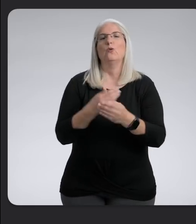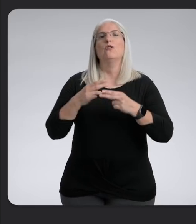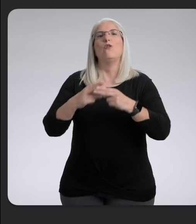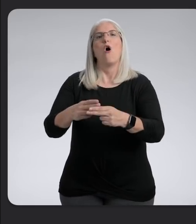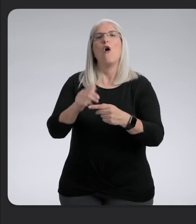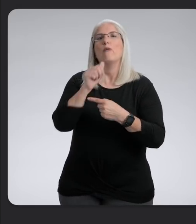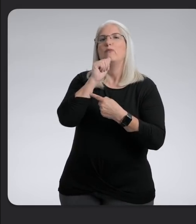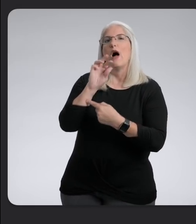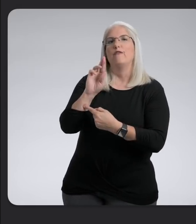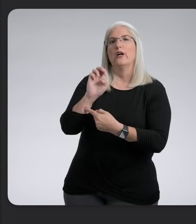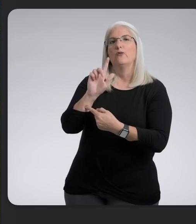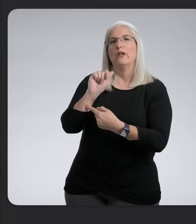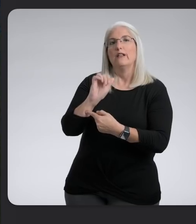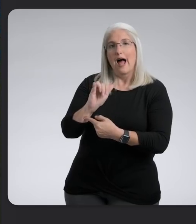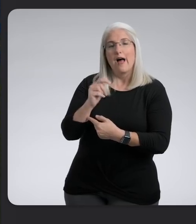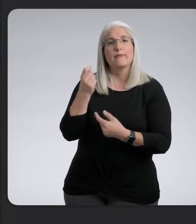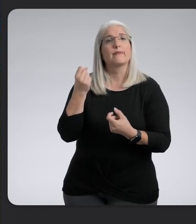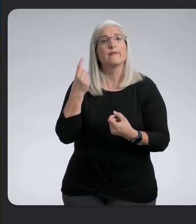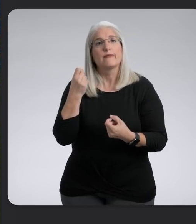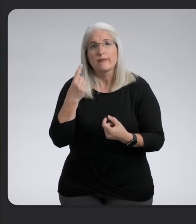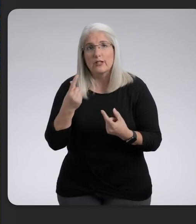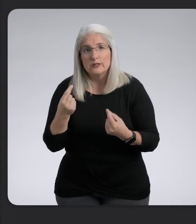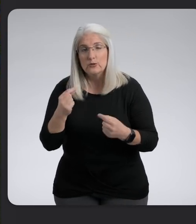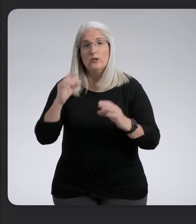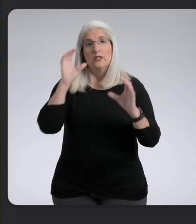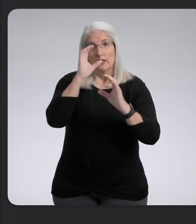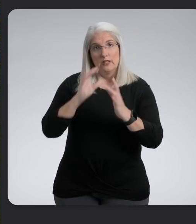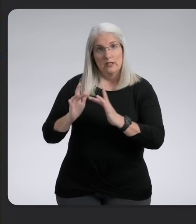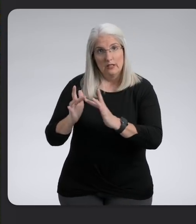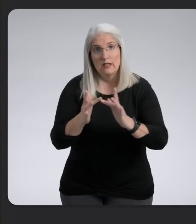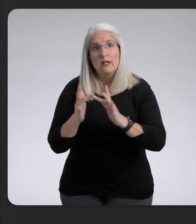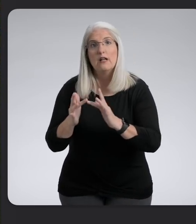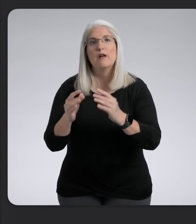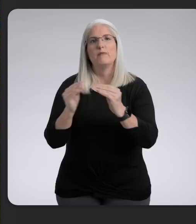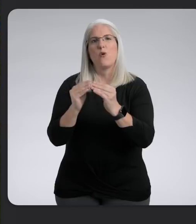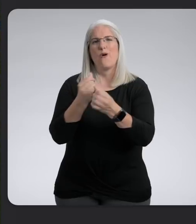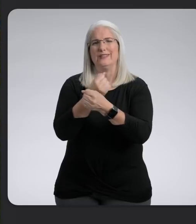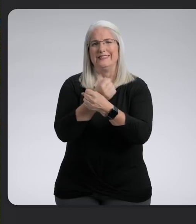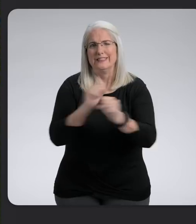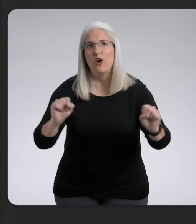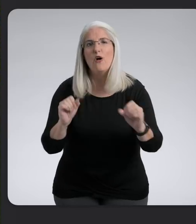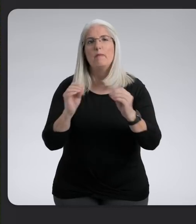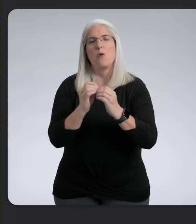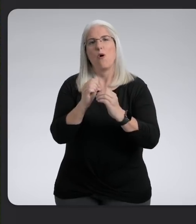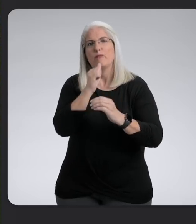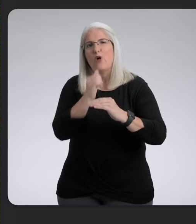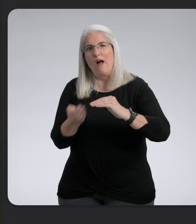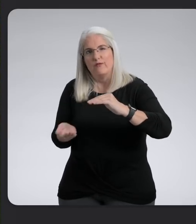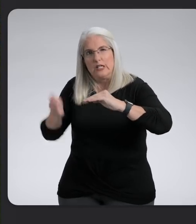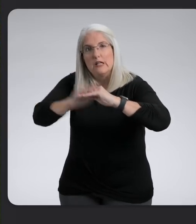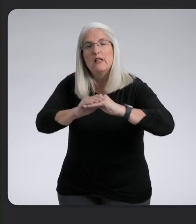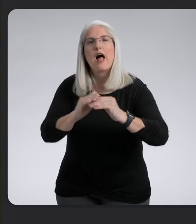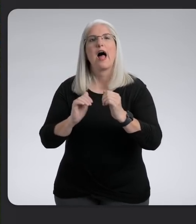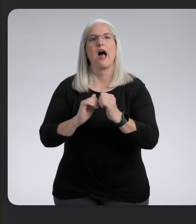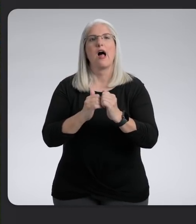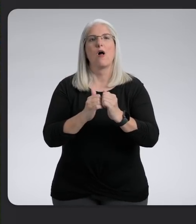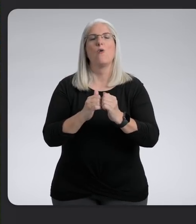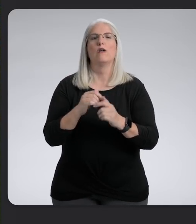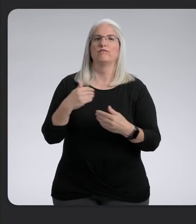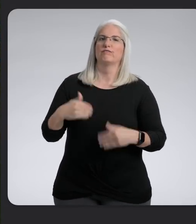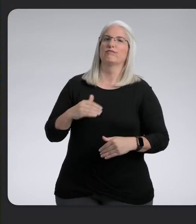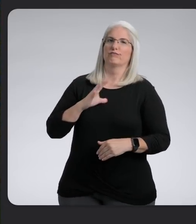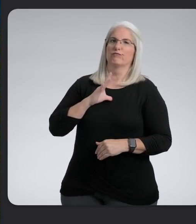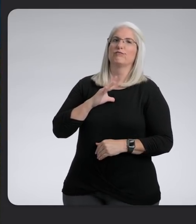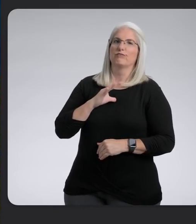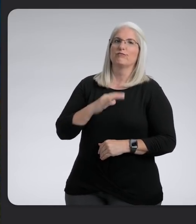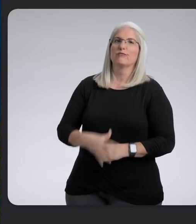Relay. It lets you browse with Safari in an even more secure and private way. And the way it works is really cool.